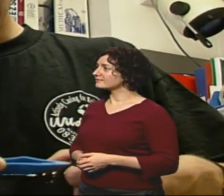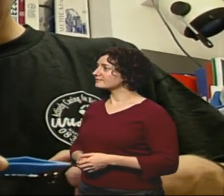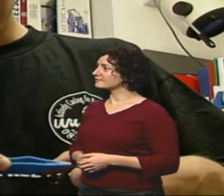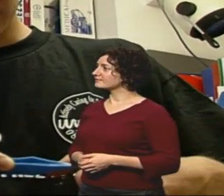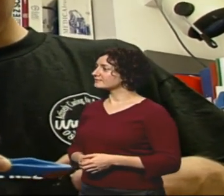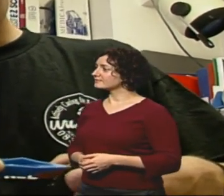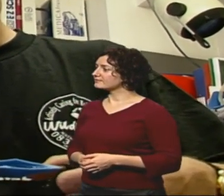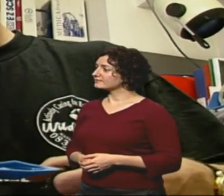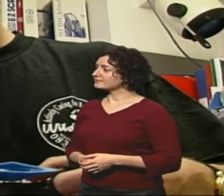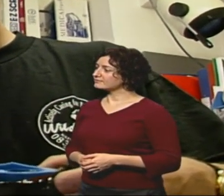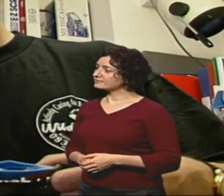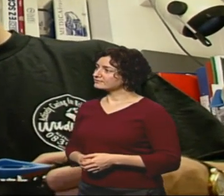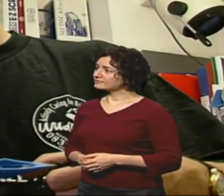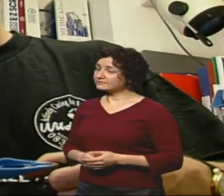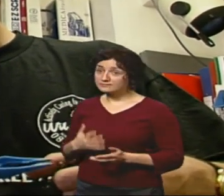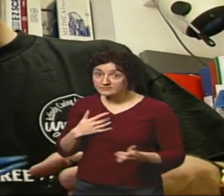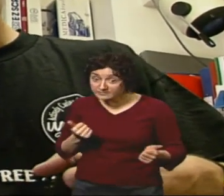Good enough now. It's still going.